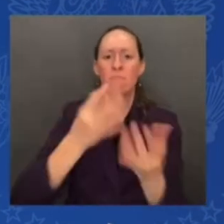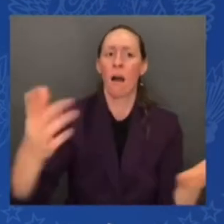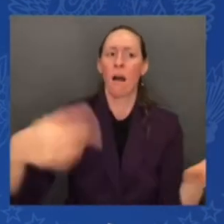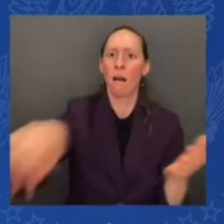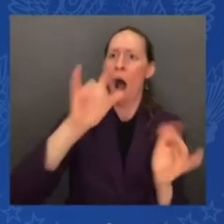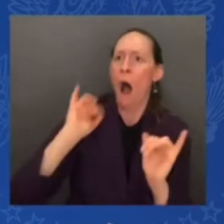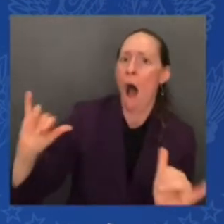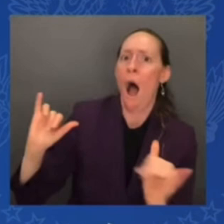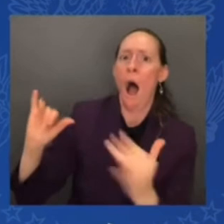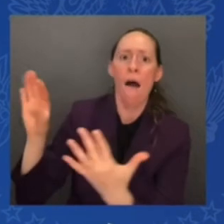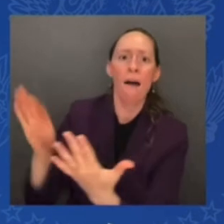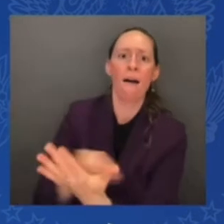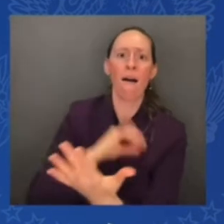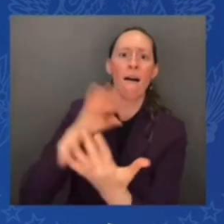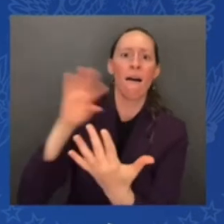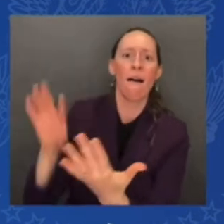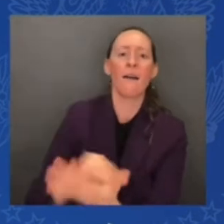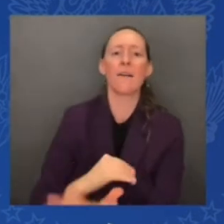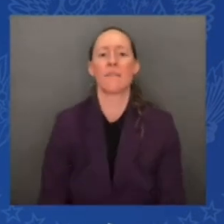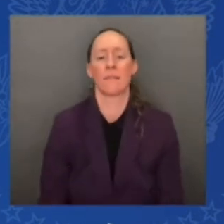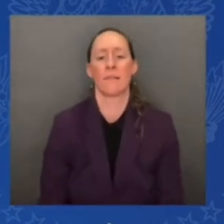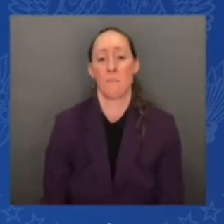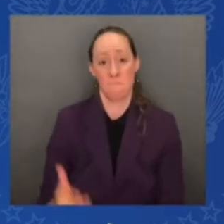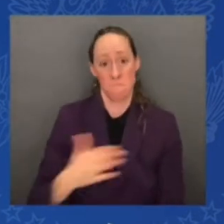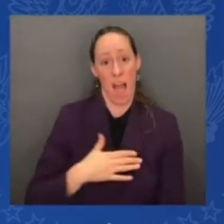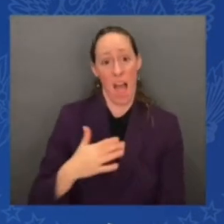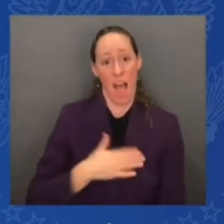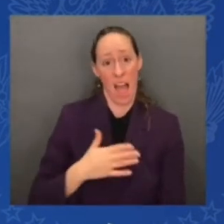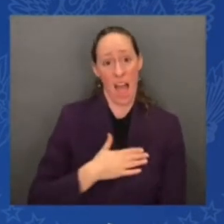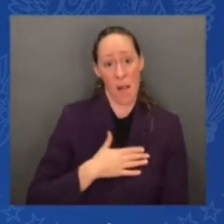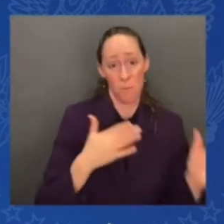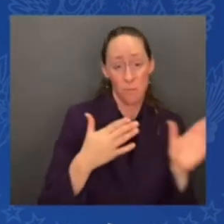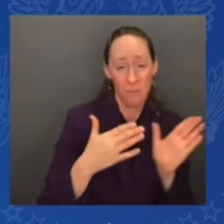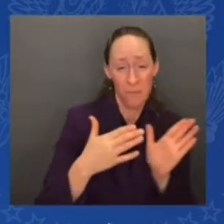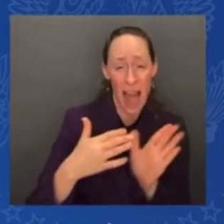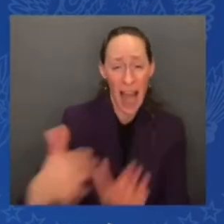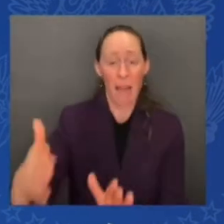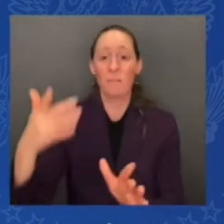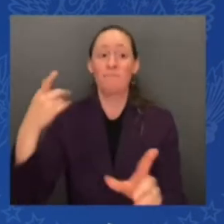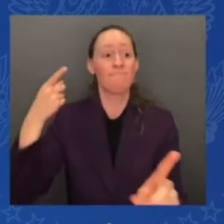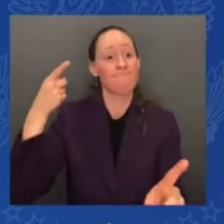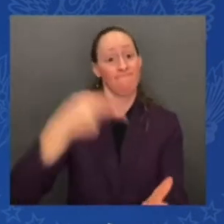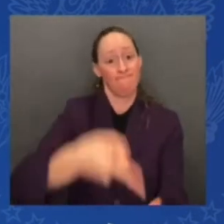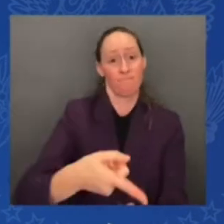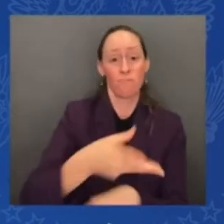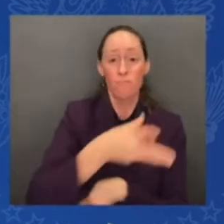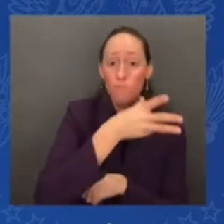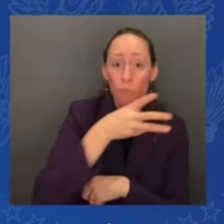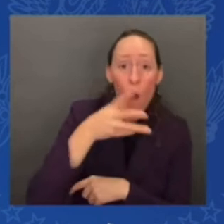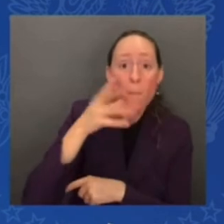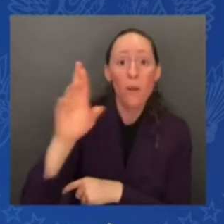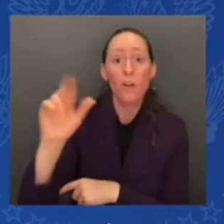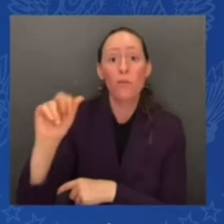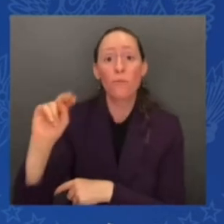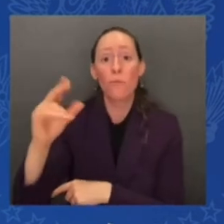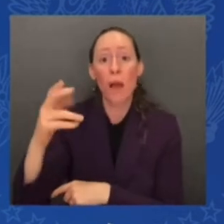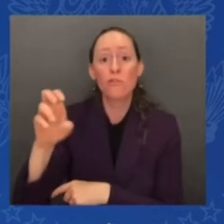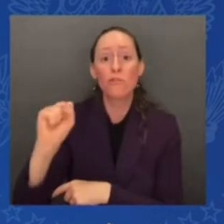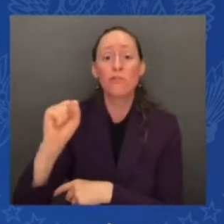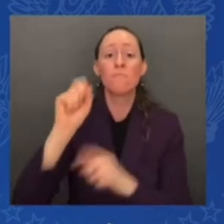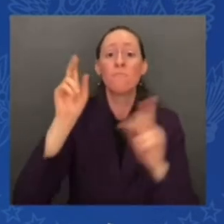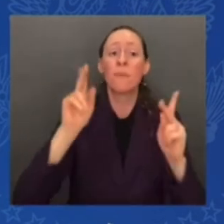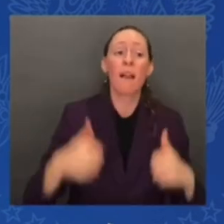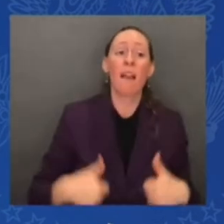economy so farmers and ranchers and their children don't have to leave home to find opportunities for work. Where I come from, it's all